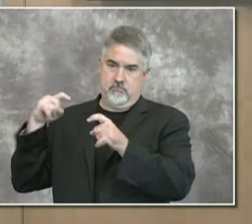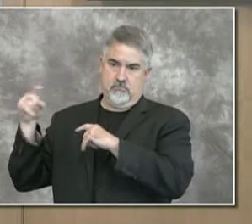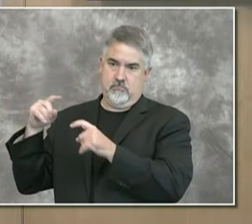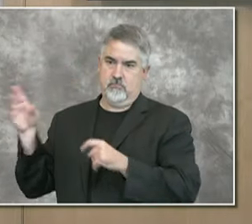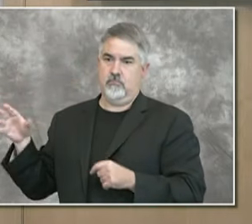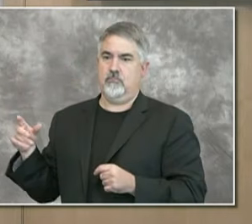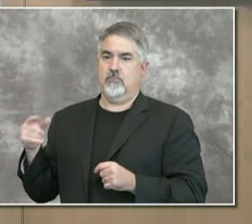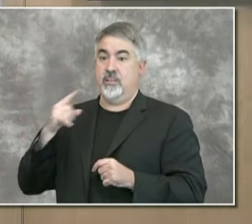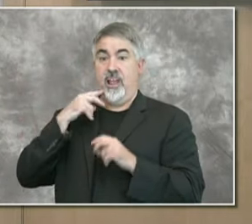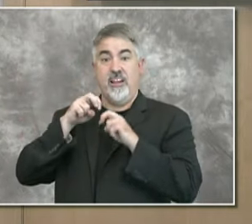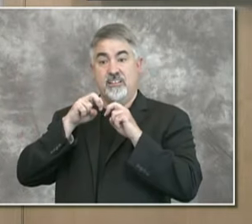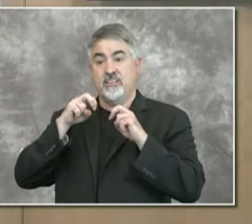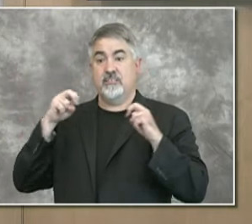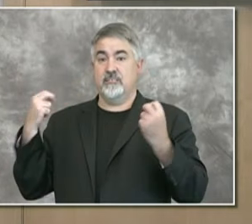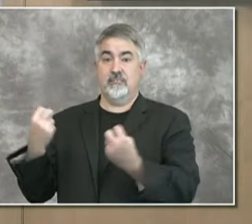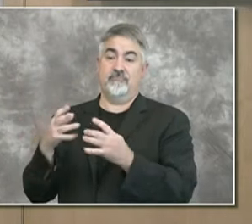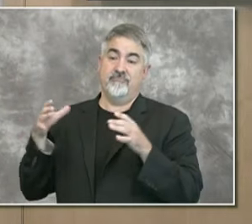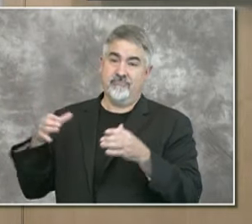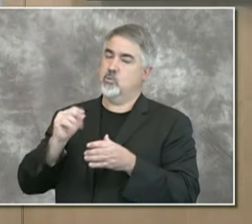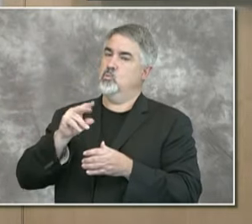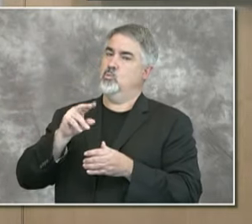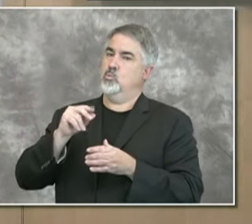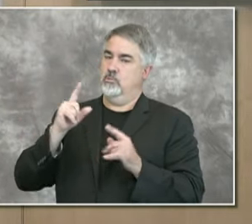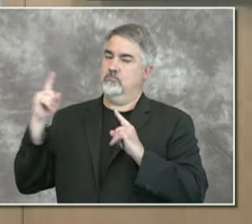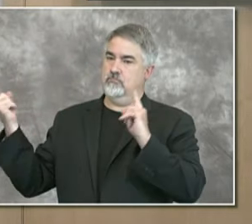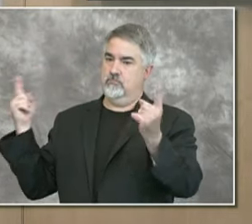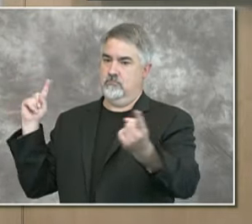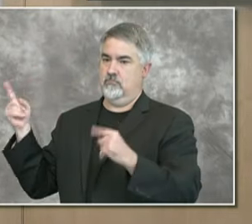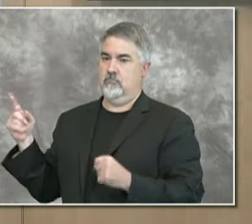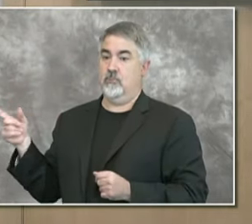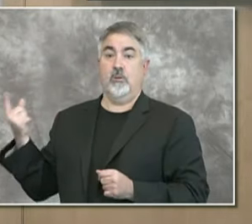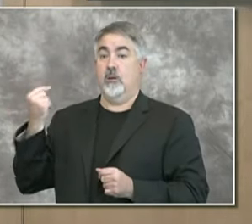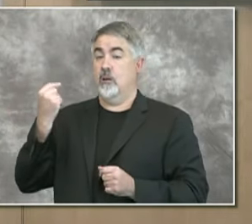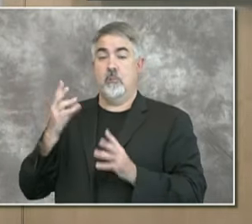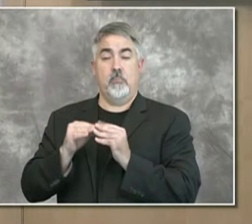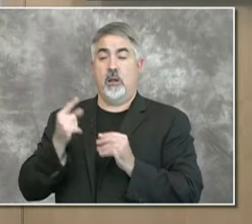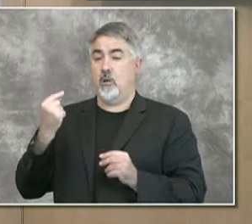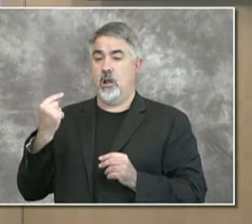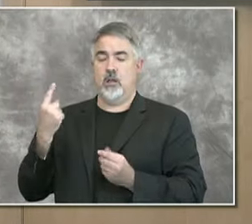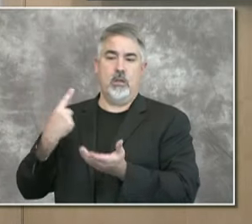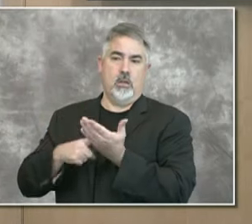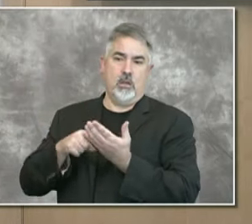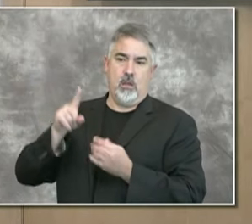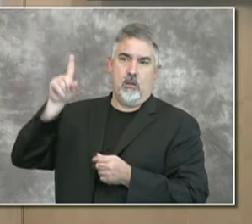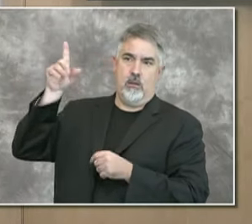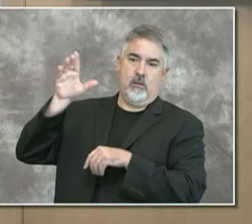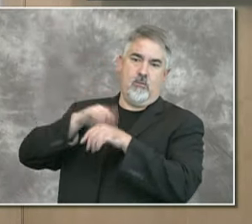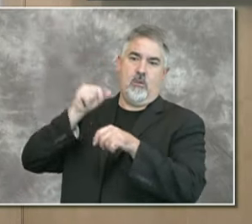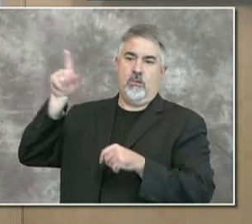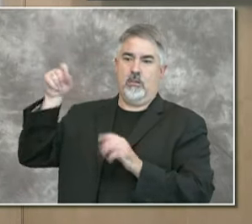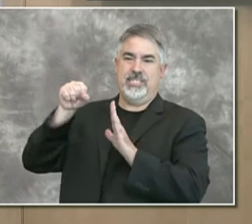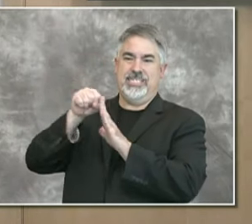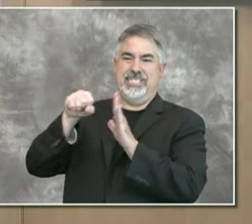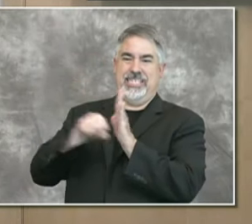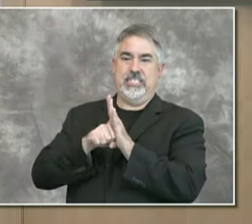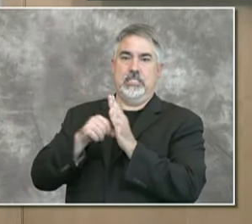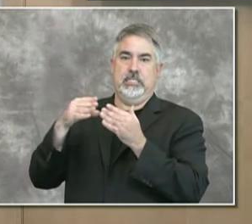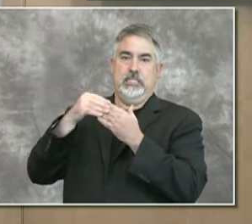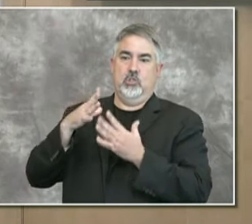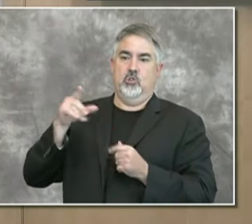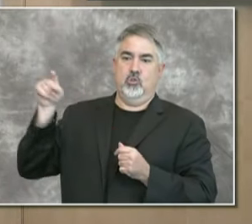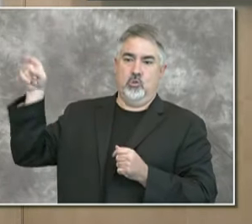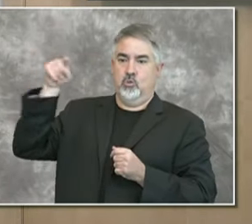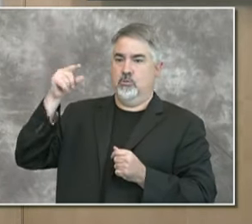large gatherings. The purpose of the meeting is going to be to call upon our state leaders to build upon the leadership that they've